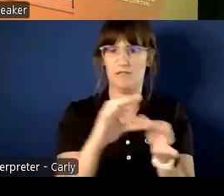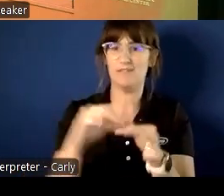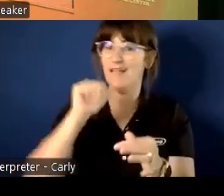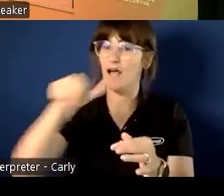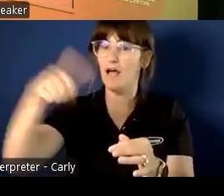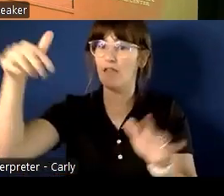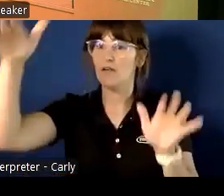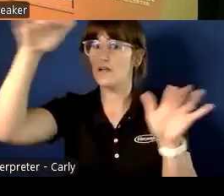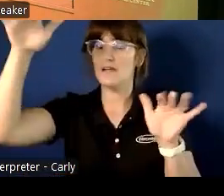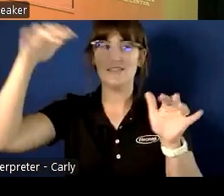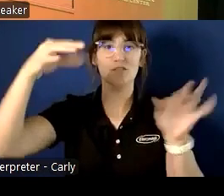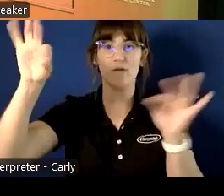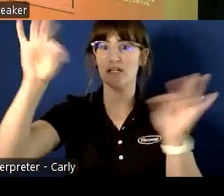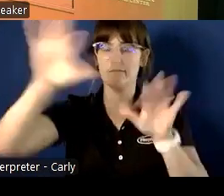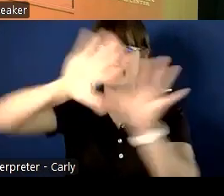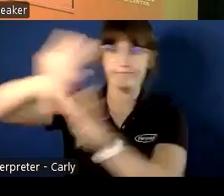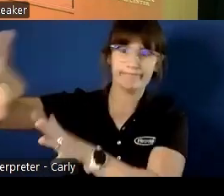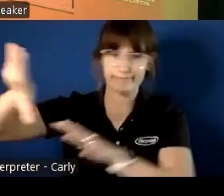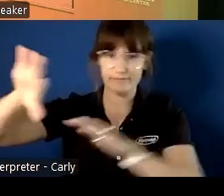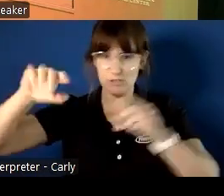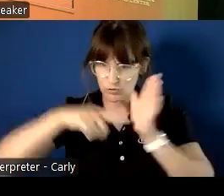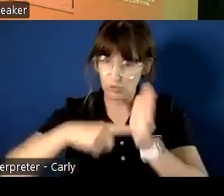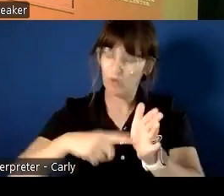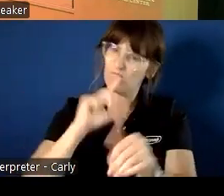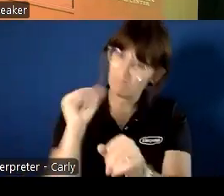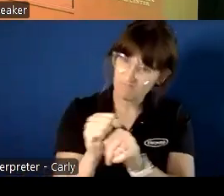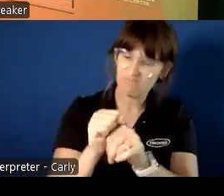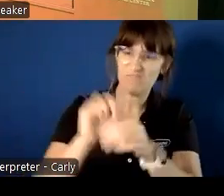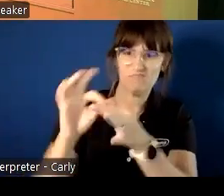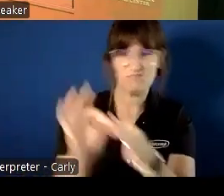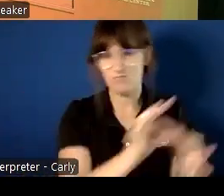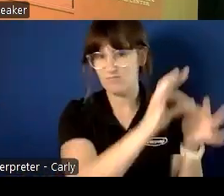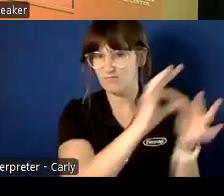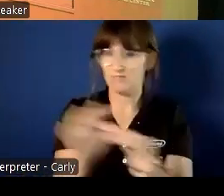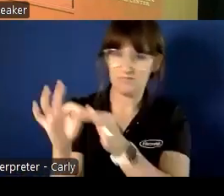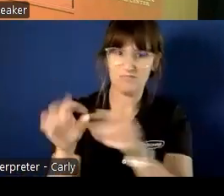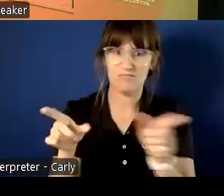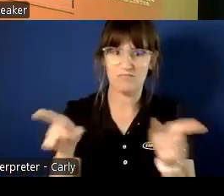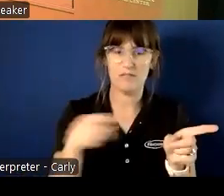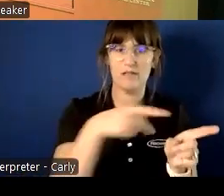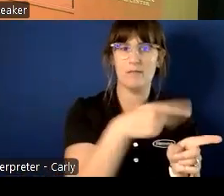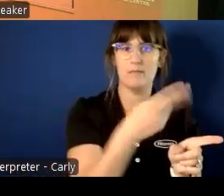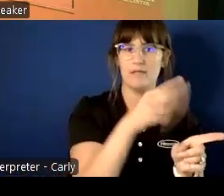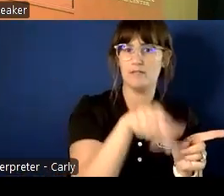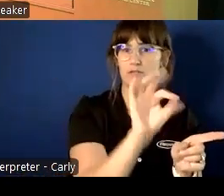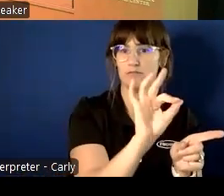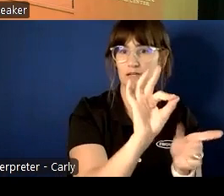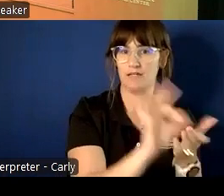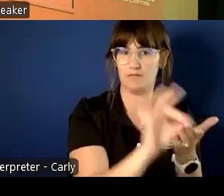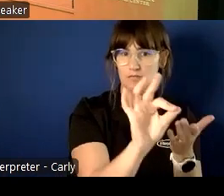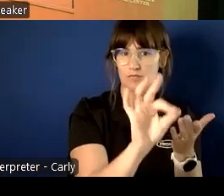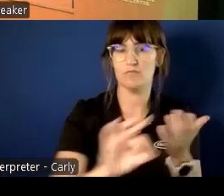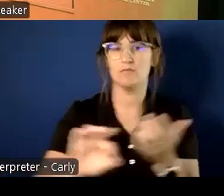the noises, right? I just want to first show that there is a positive correlation between PHQ score